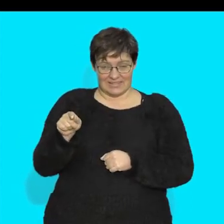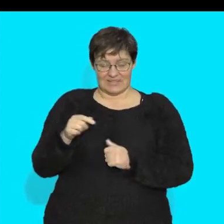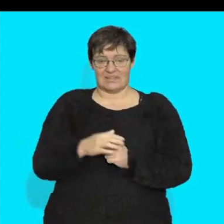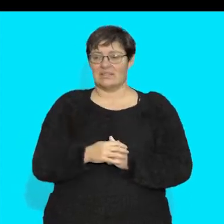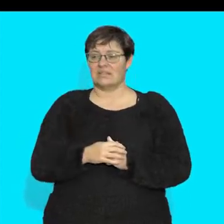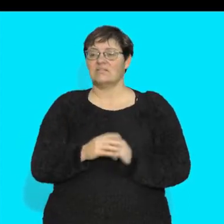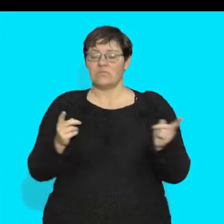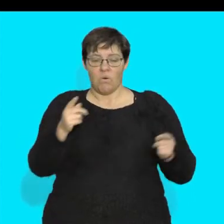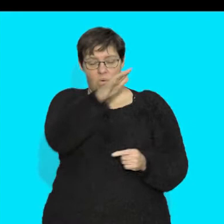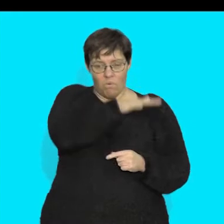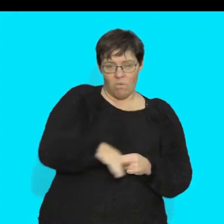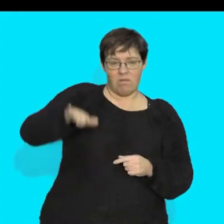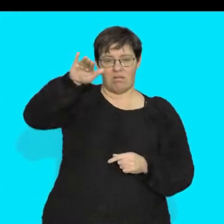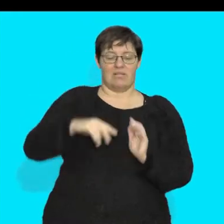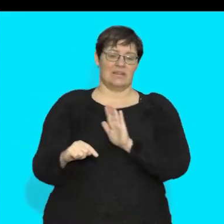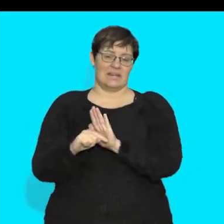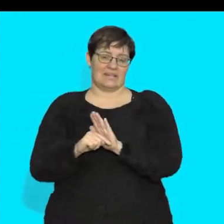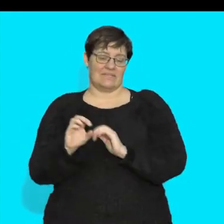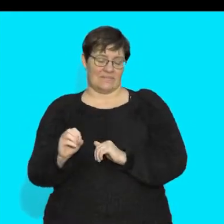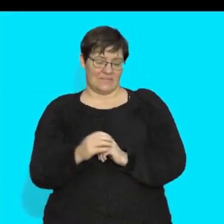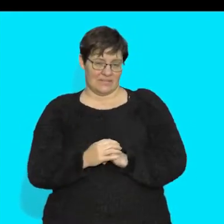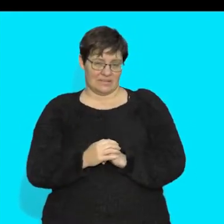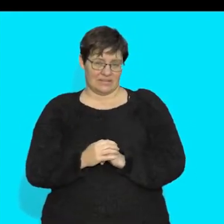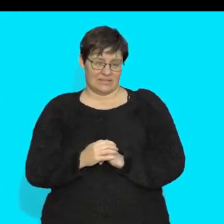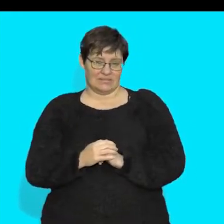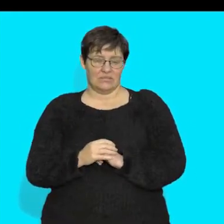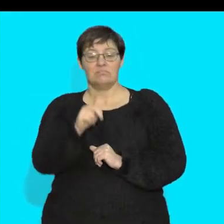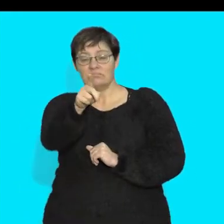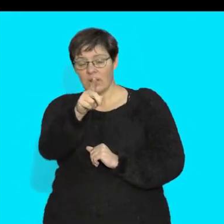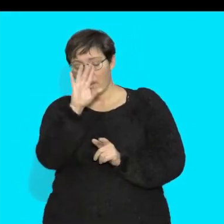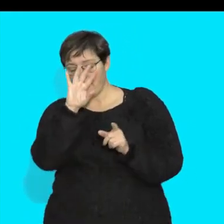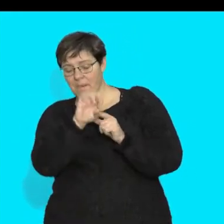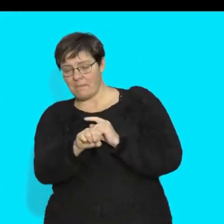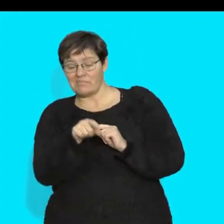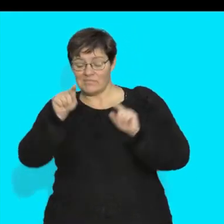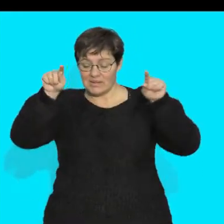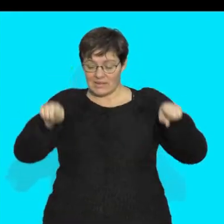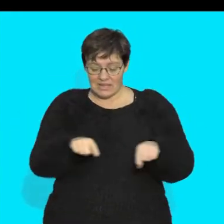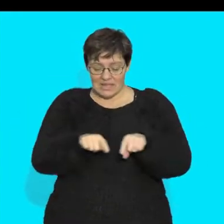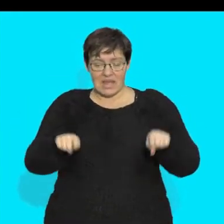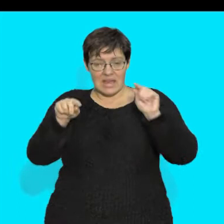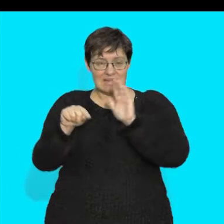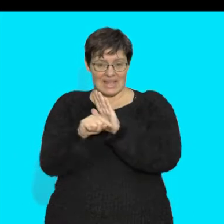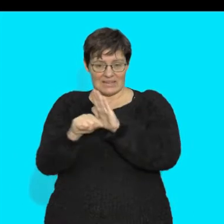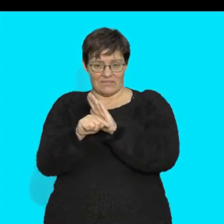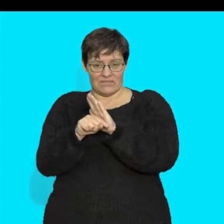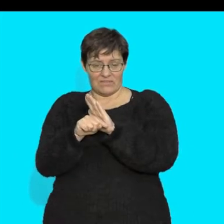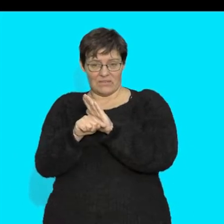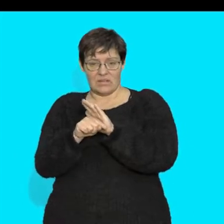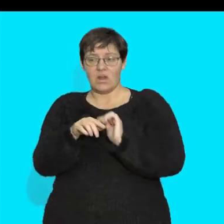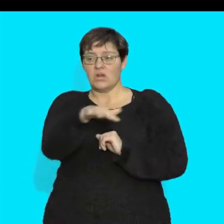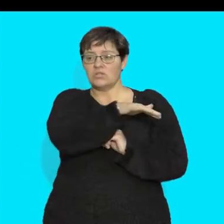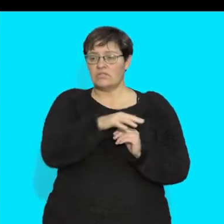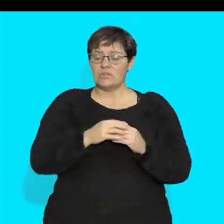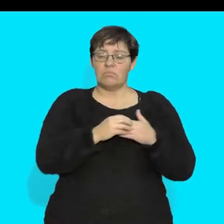power supply. So this is all negative. And I need you to recognize if that's negative, what's going to pull